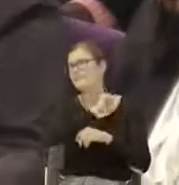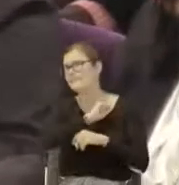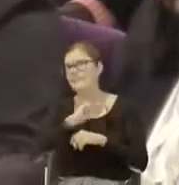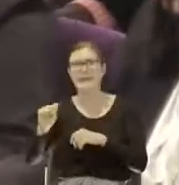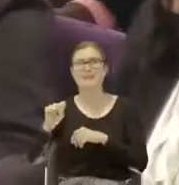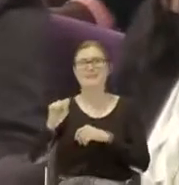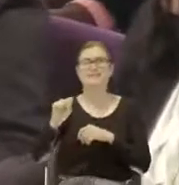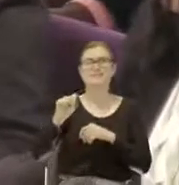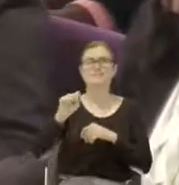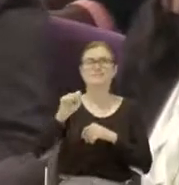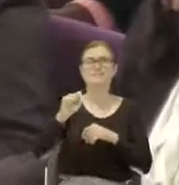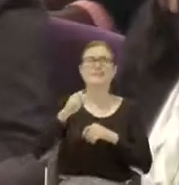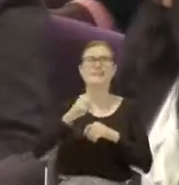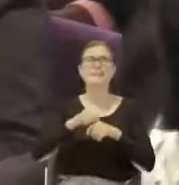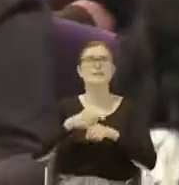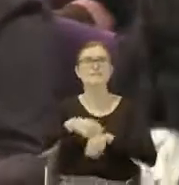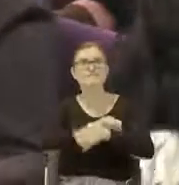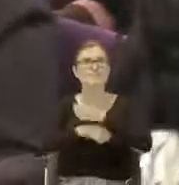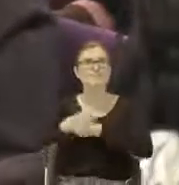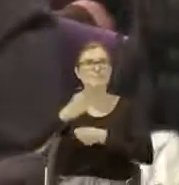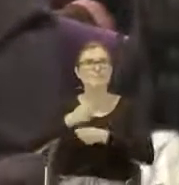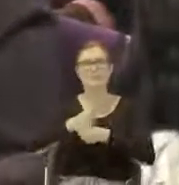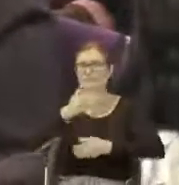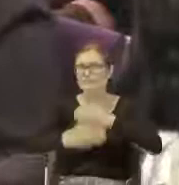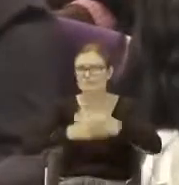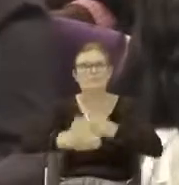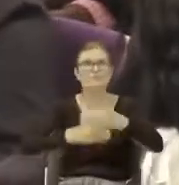somebody spoke about